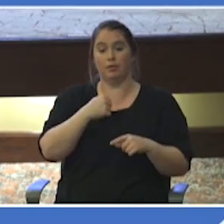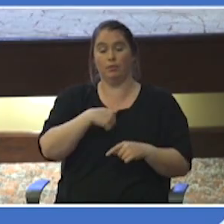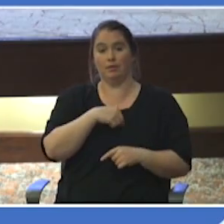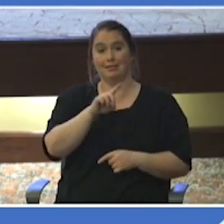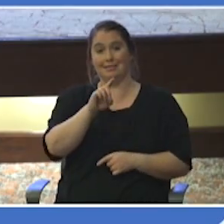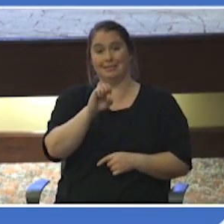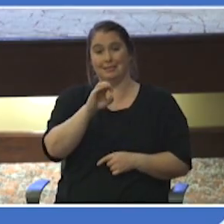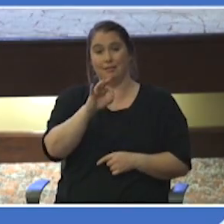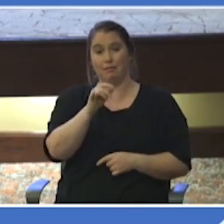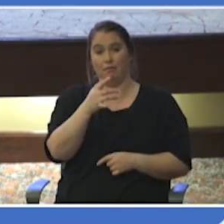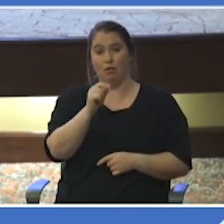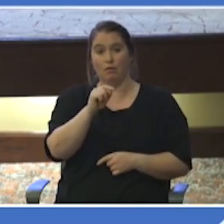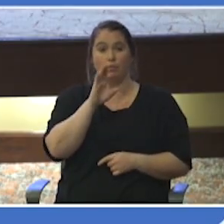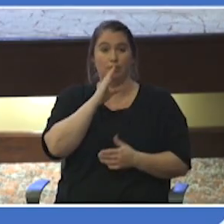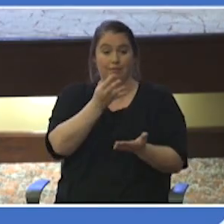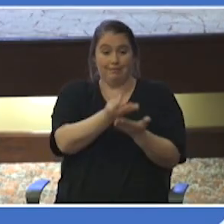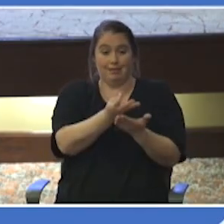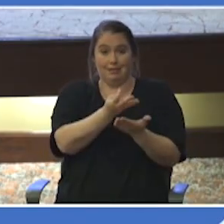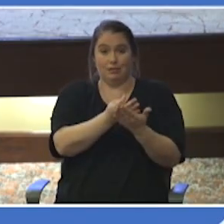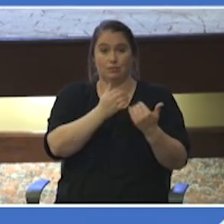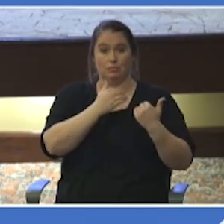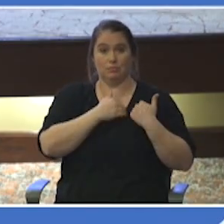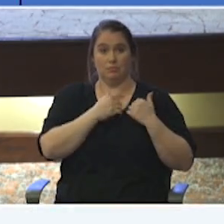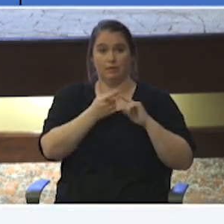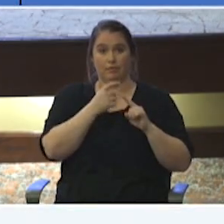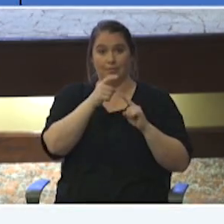financial liability to the city.